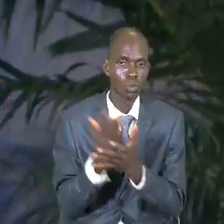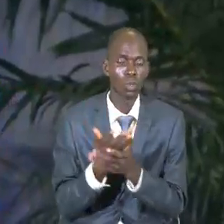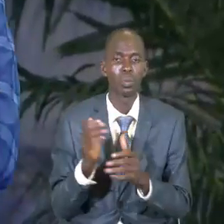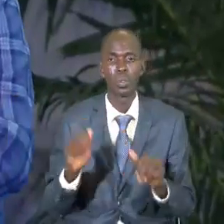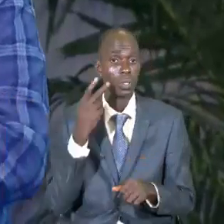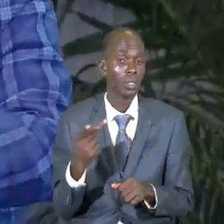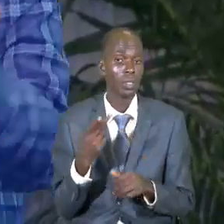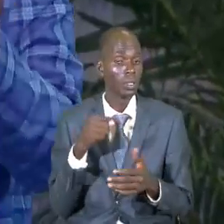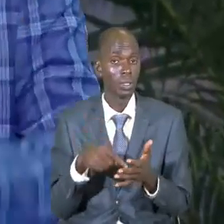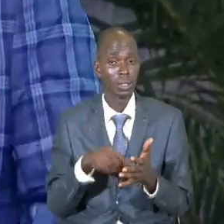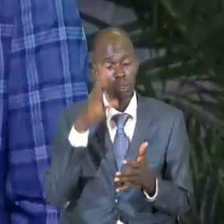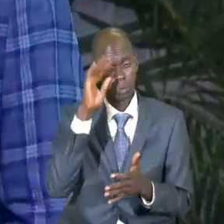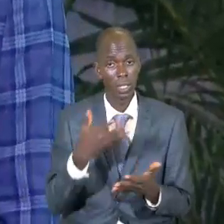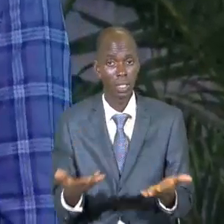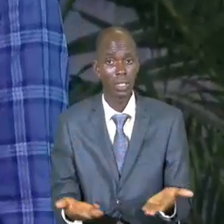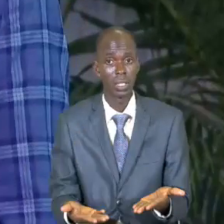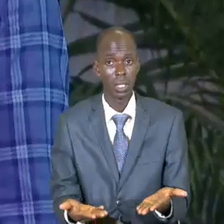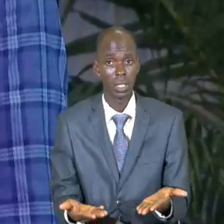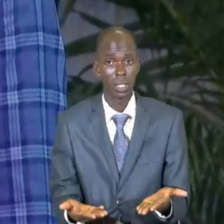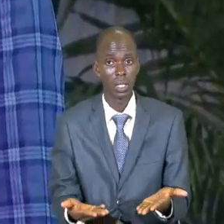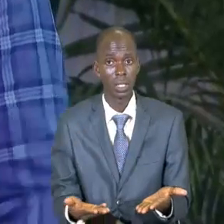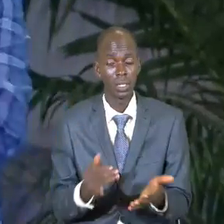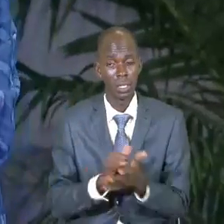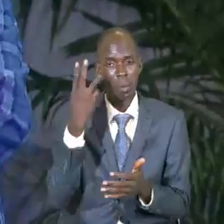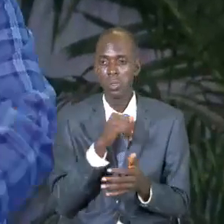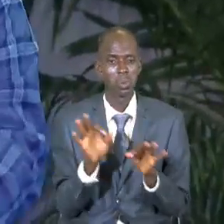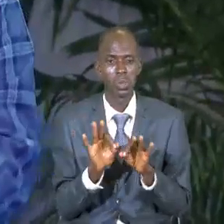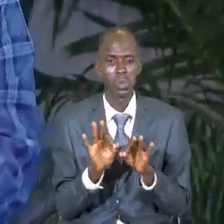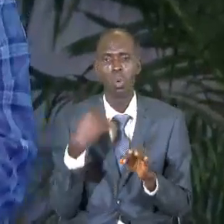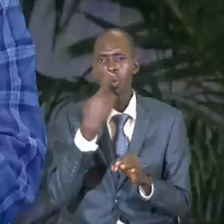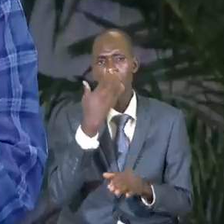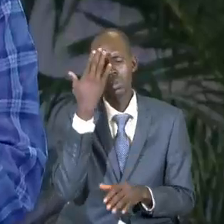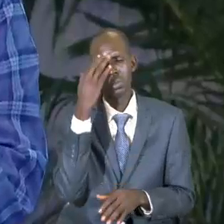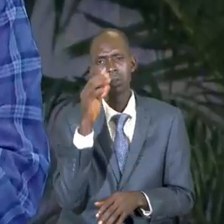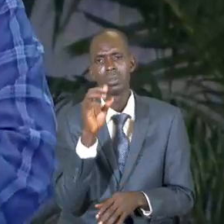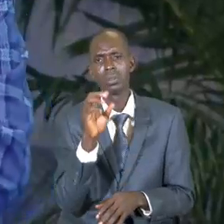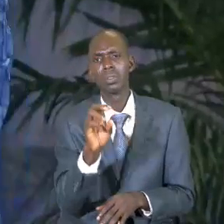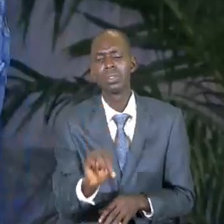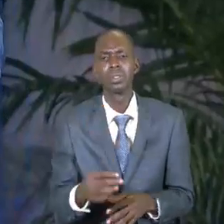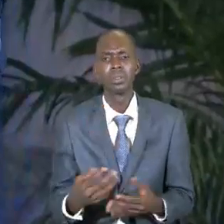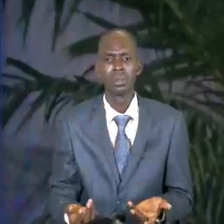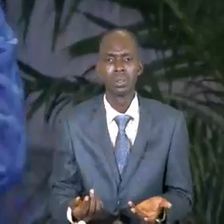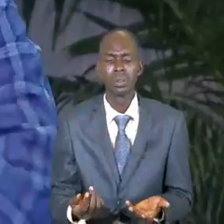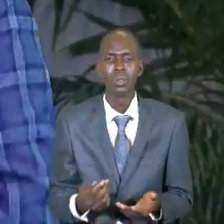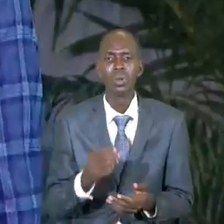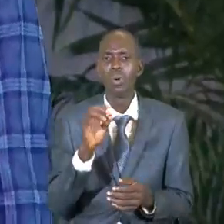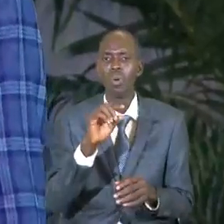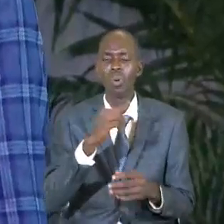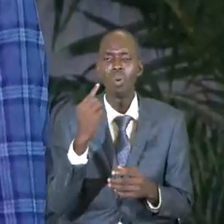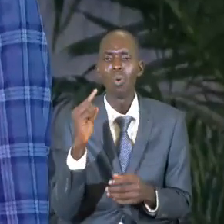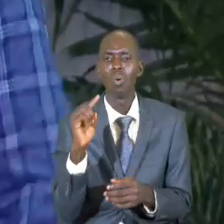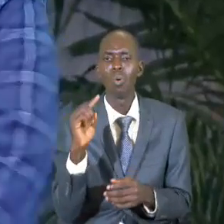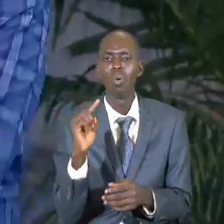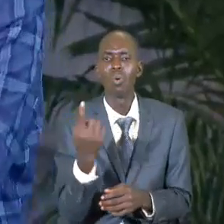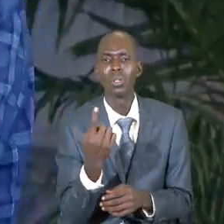about, it was insignificant. Who knew him? Only a small clique, only a small group knew